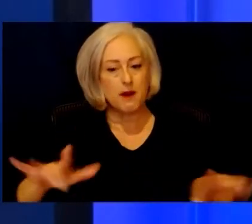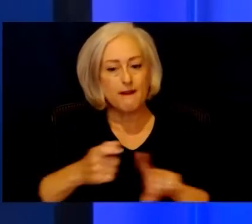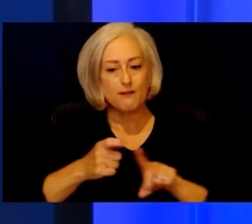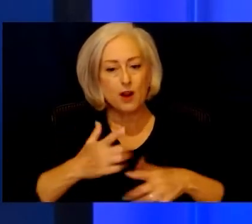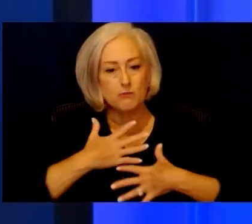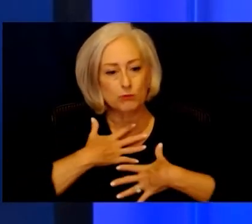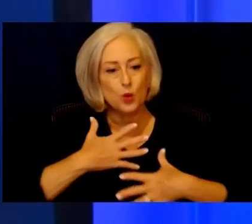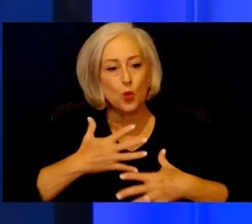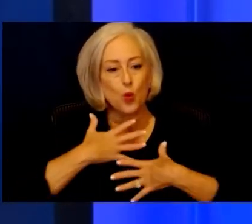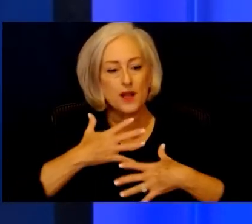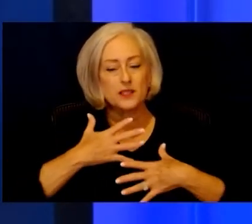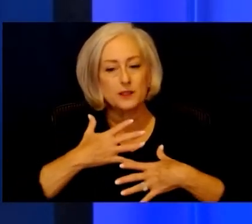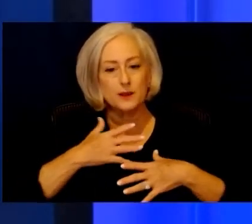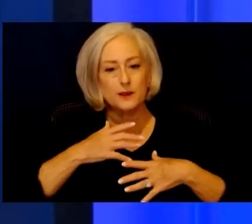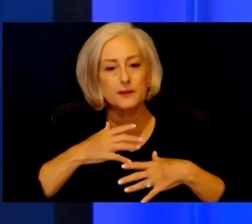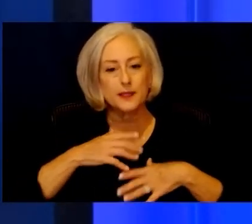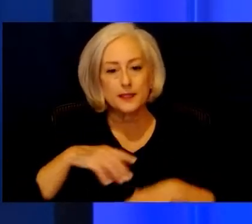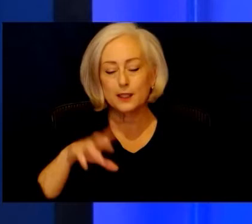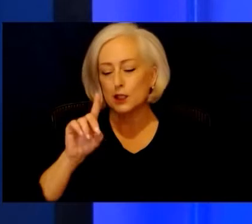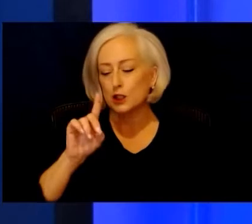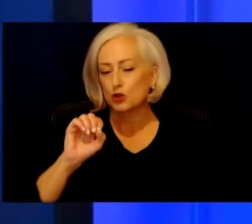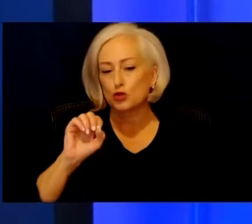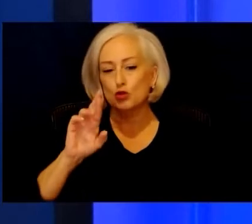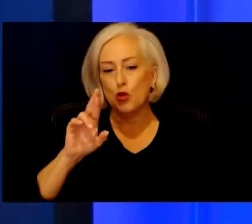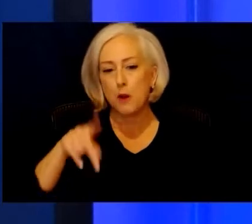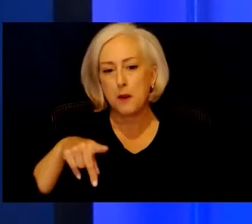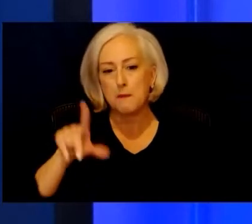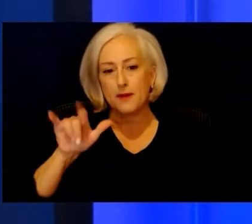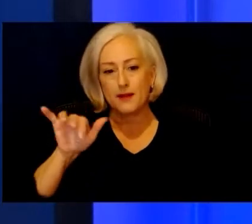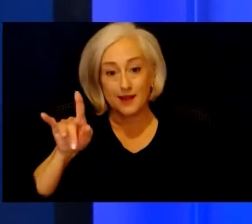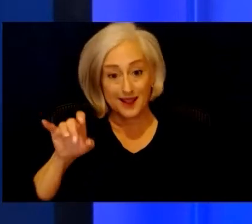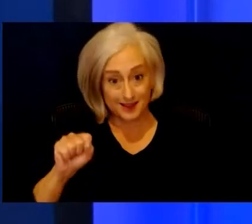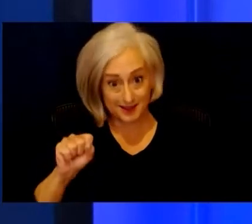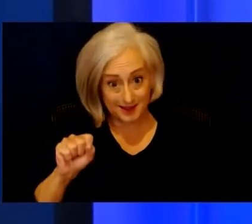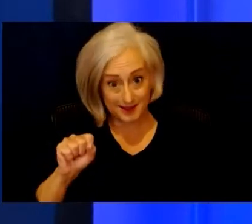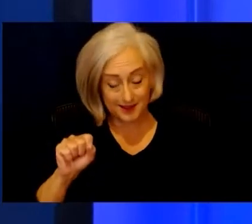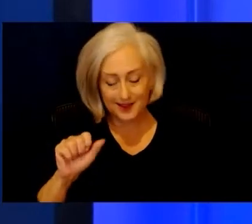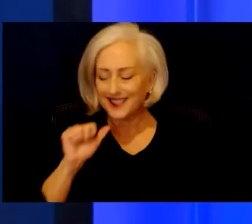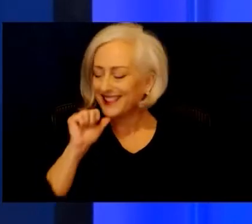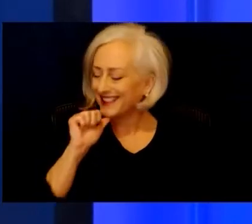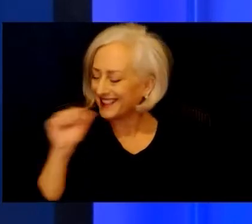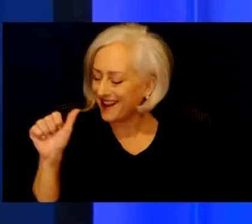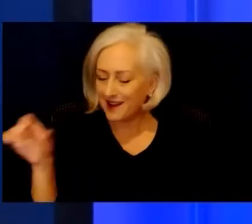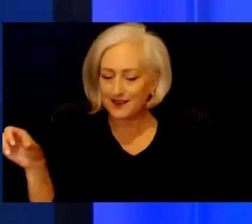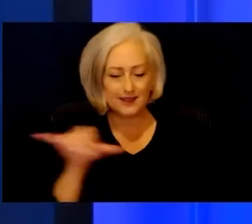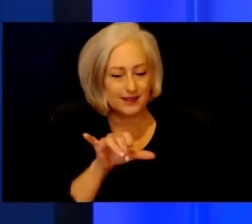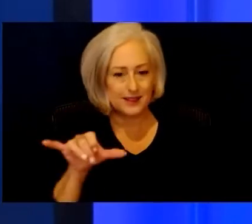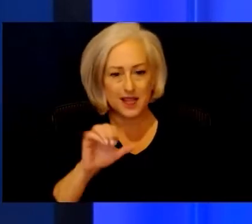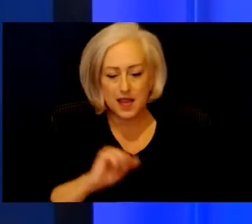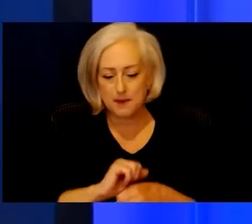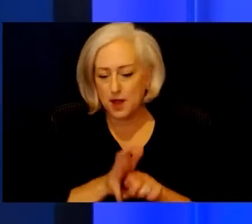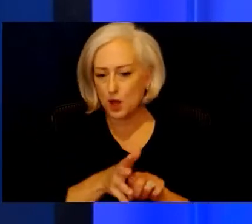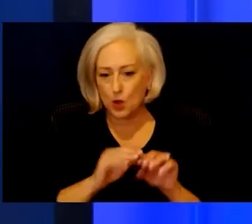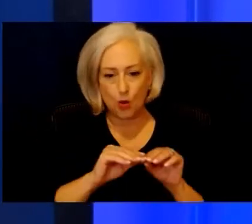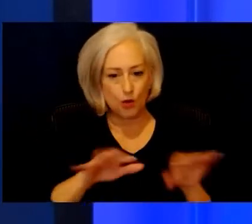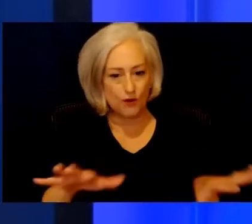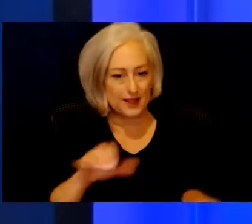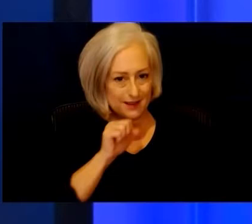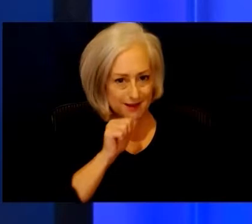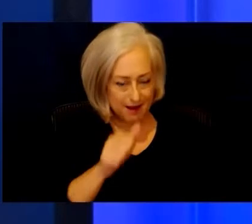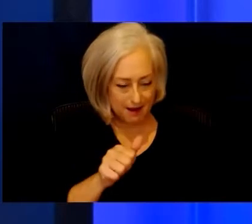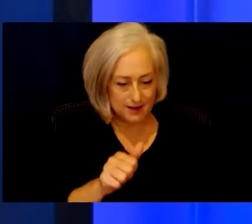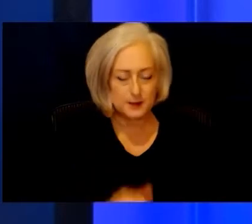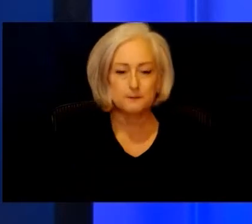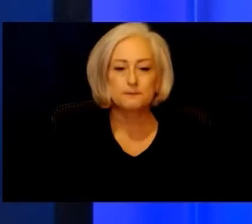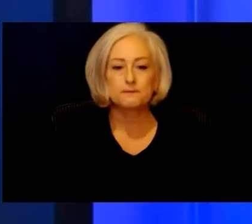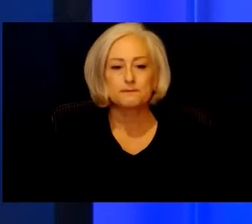larger respiratory droplets, certainly not the spread the way COVID is spread or to that effect. But